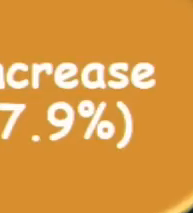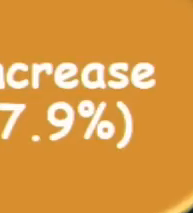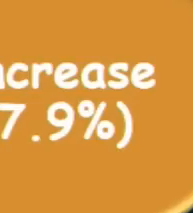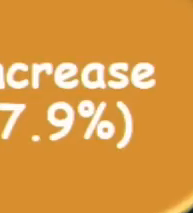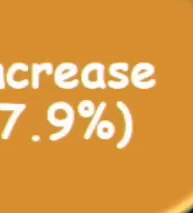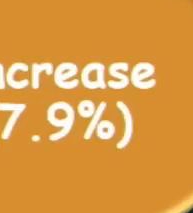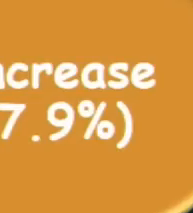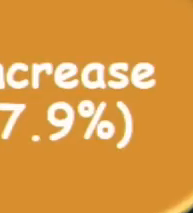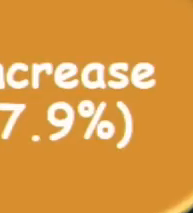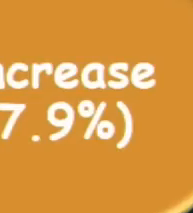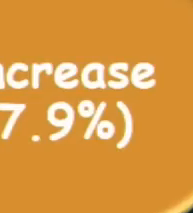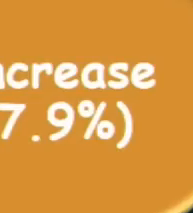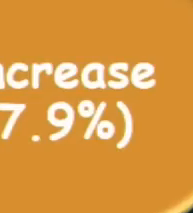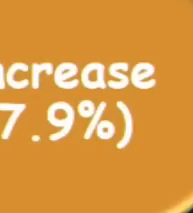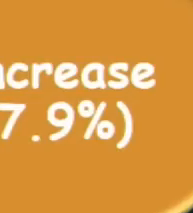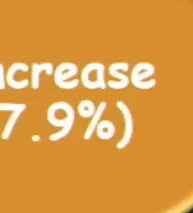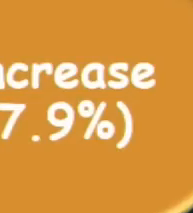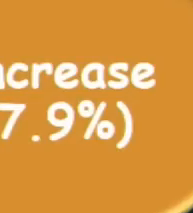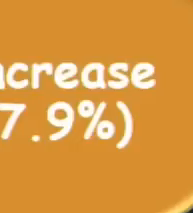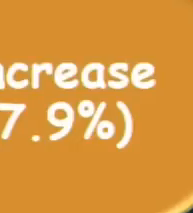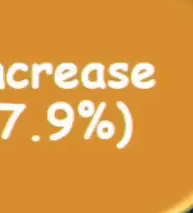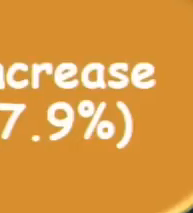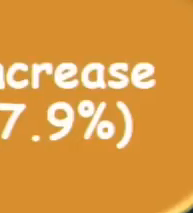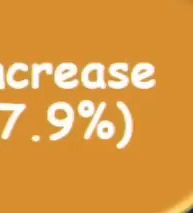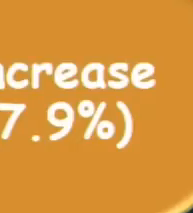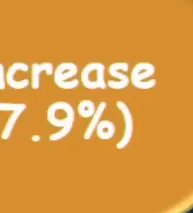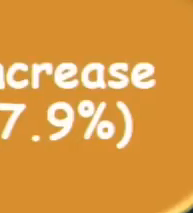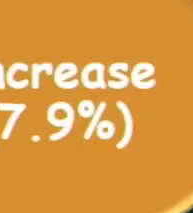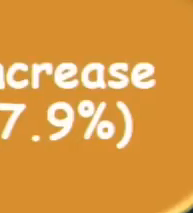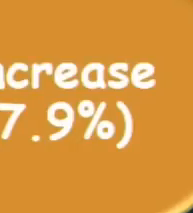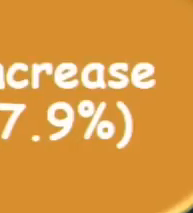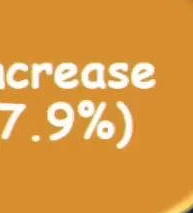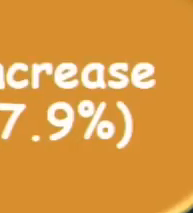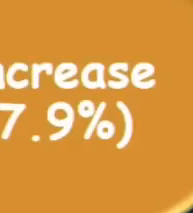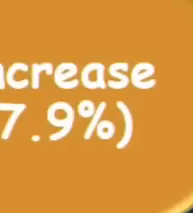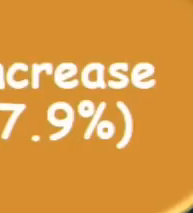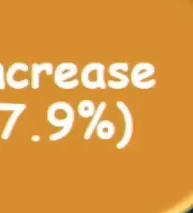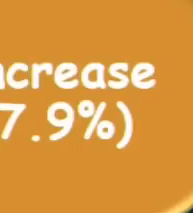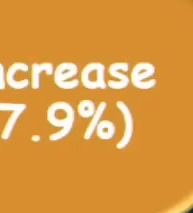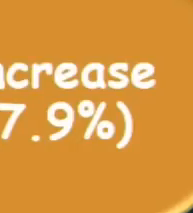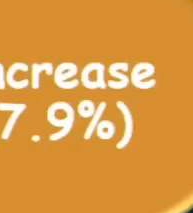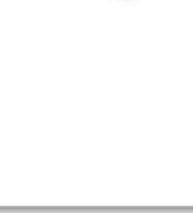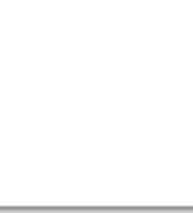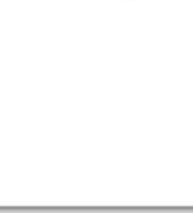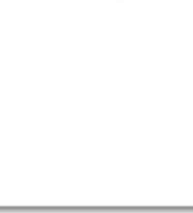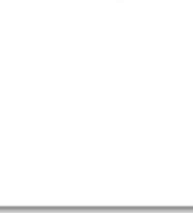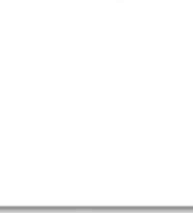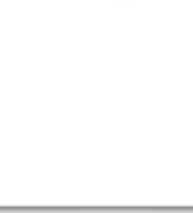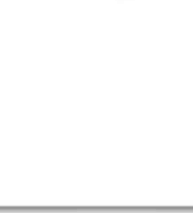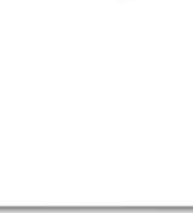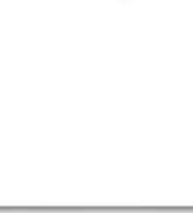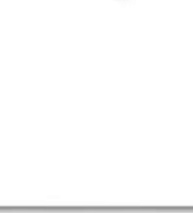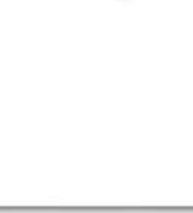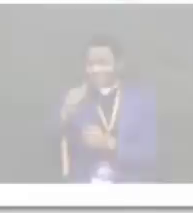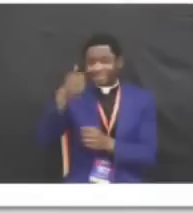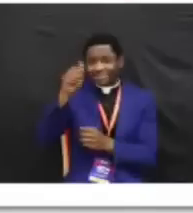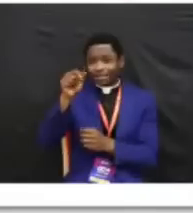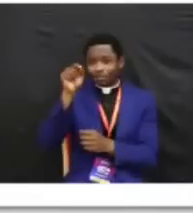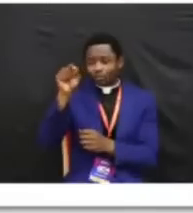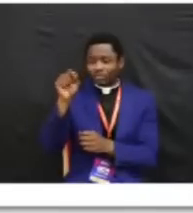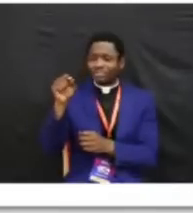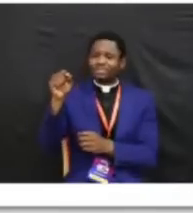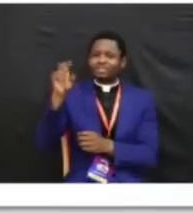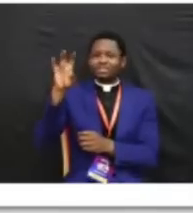as of December 2022. This constitute 10.7% of the 2022